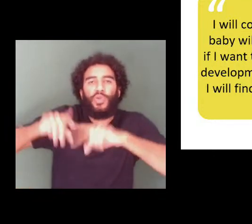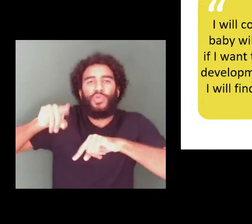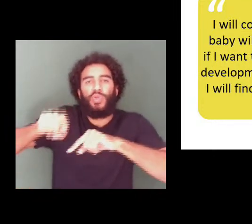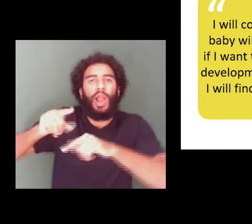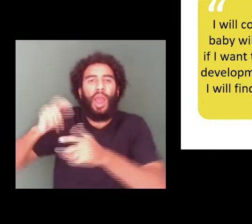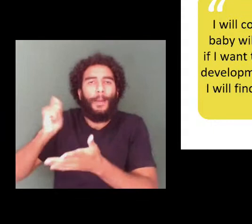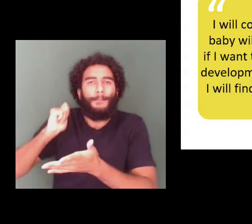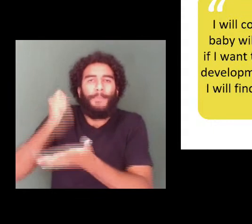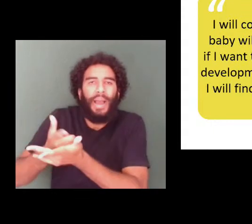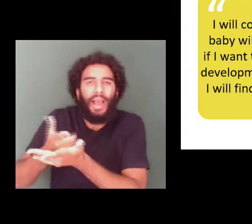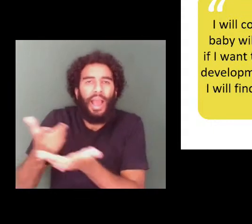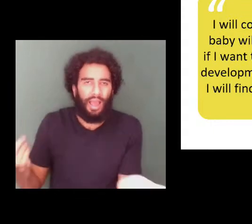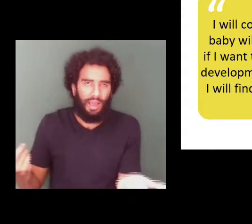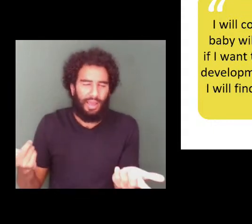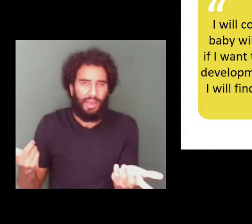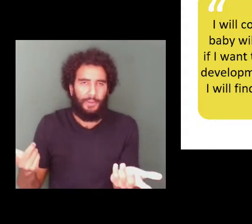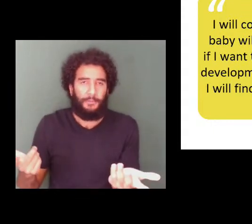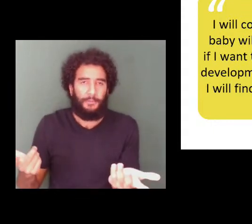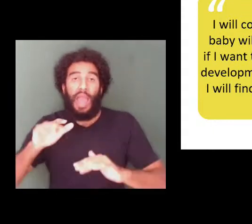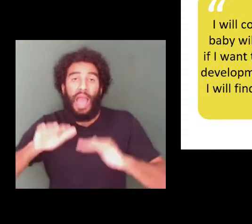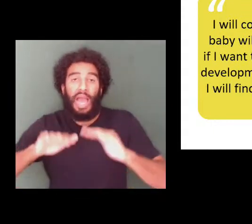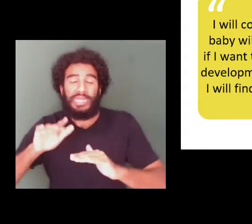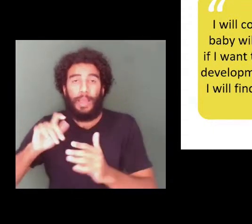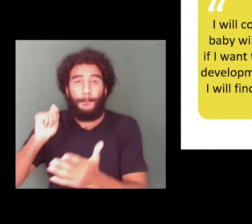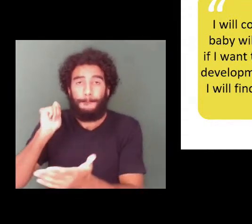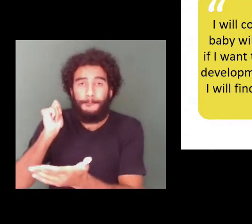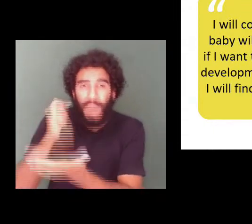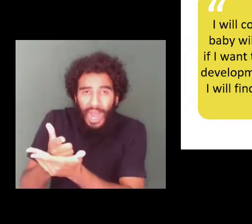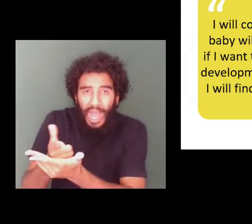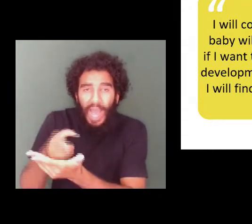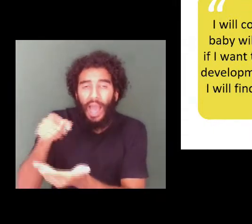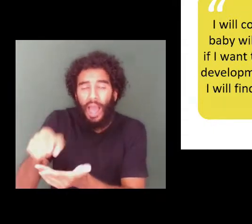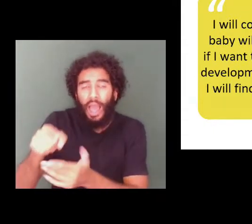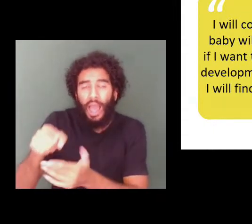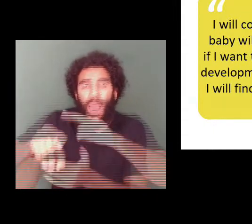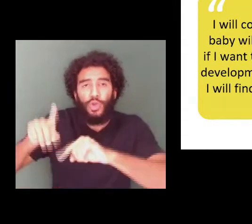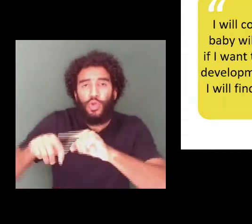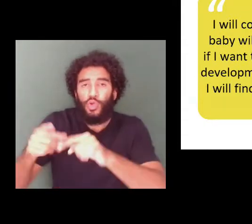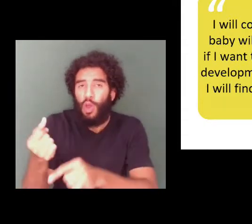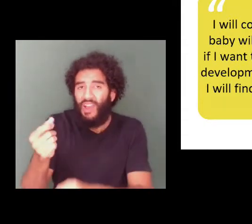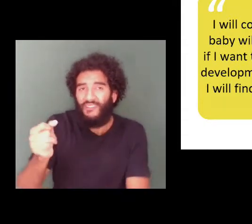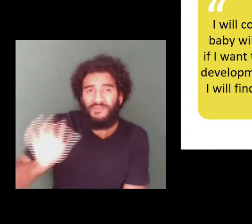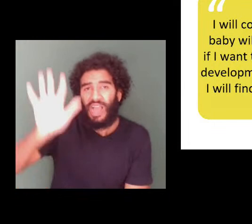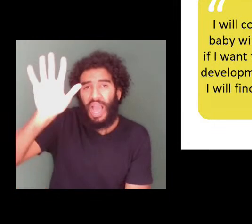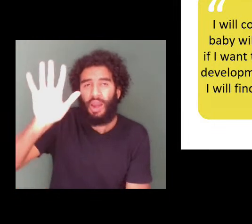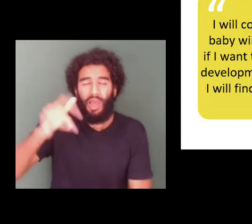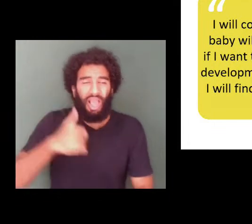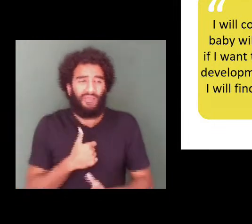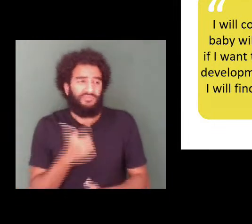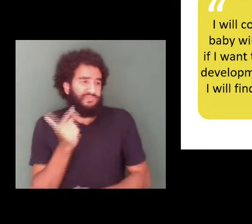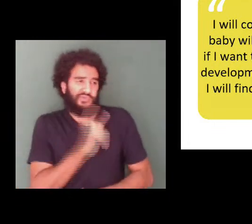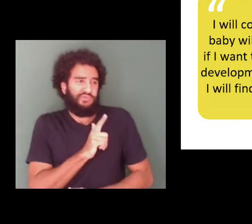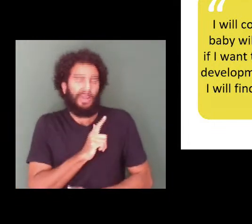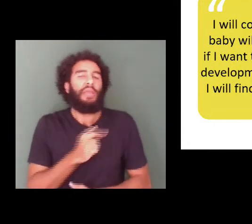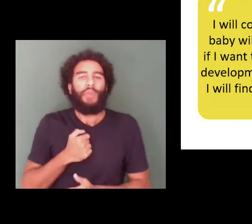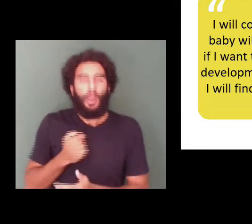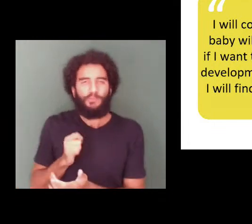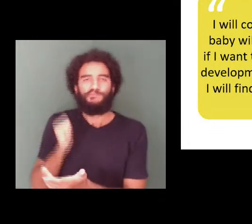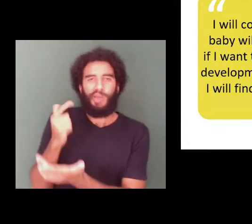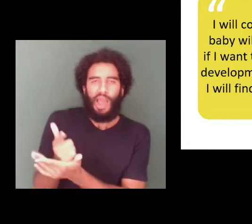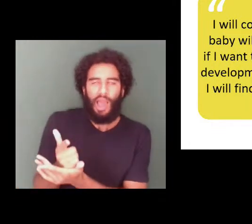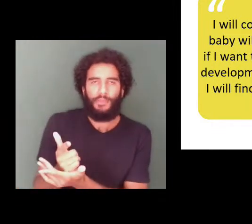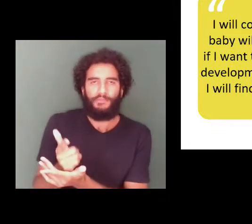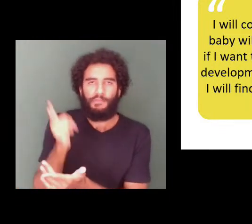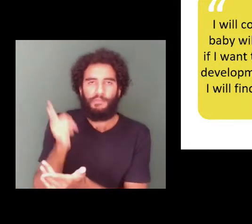of quotes from others as to how they saw the marketing affecting them, and it really is scary how much they are pulled in to echoing